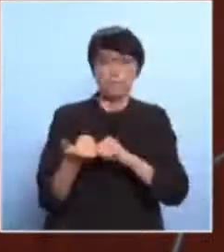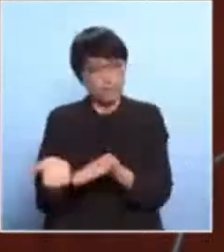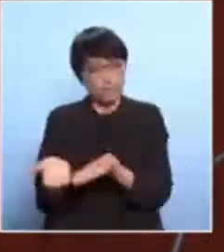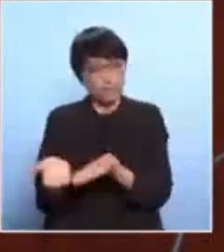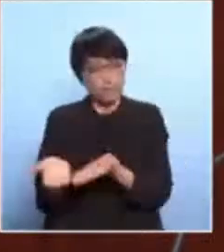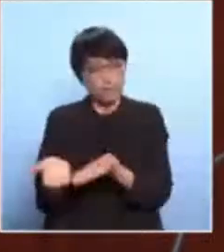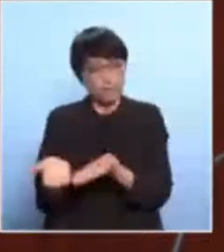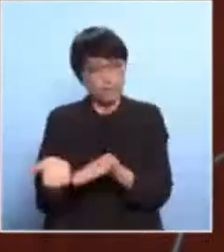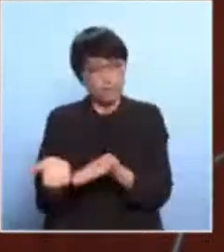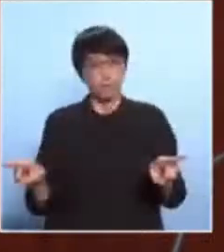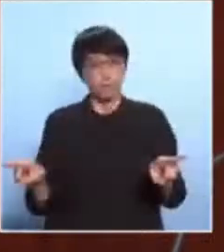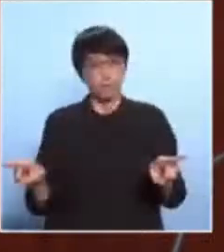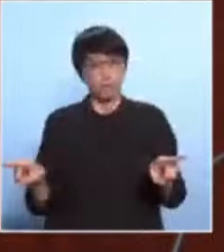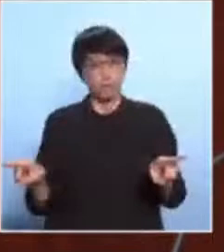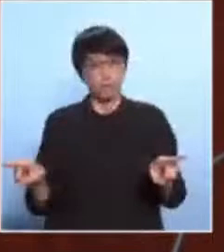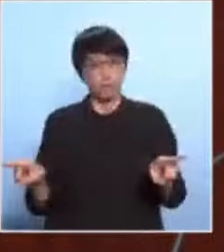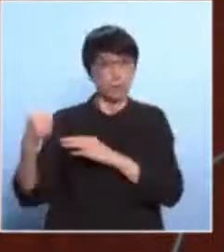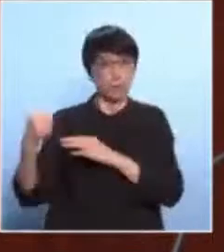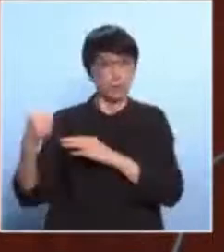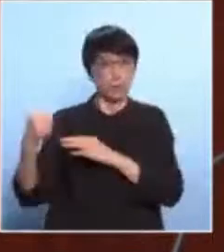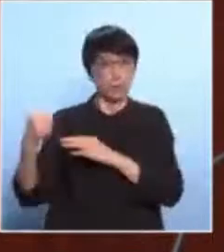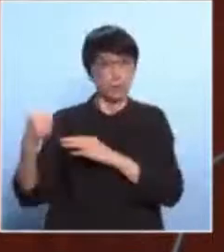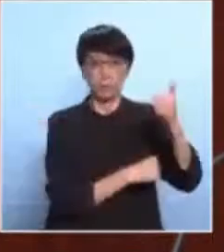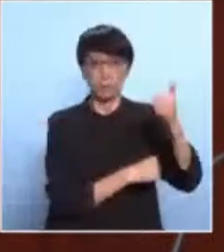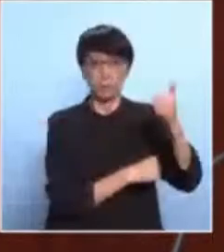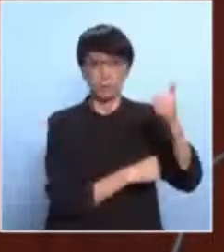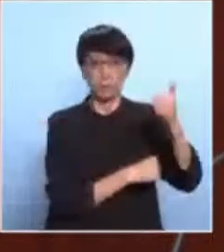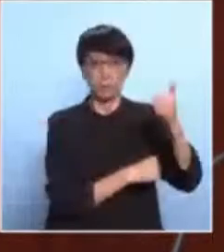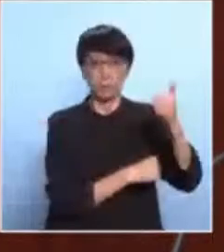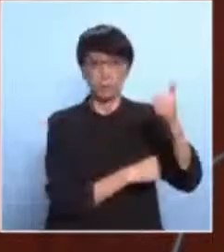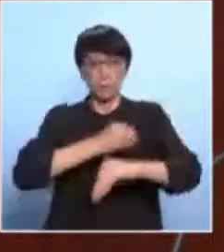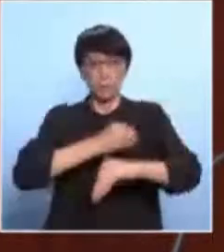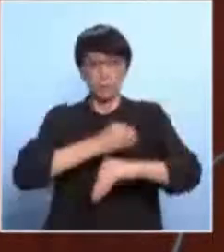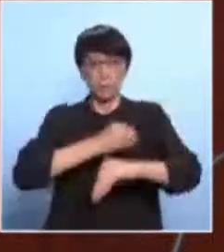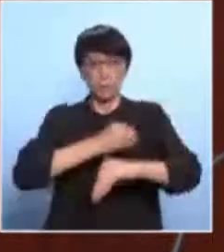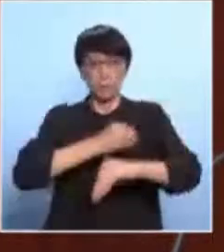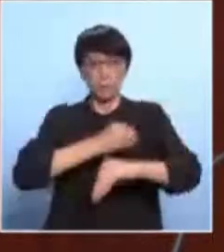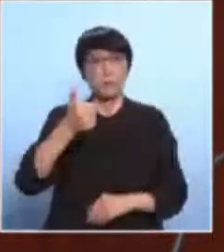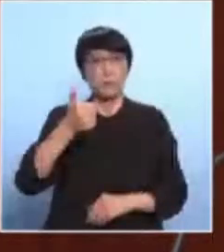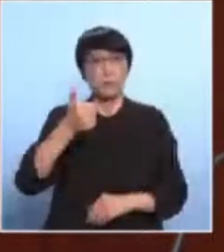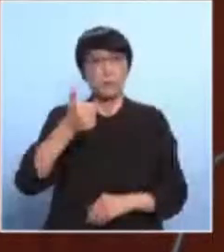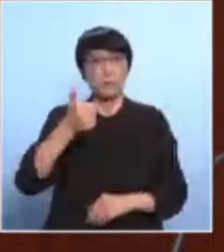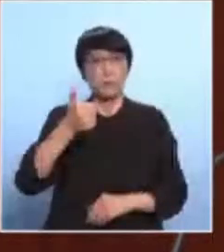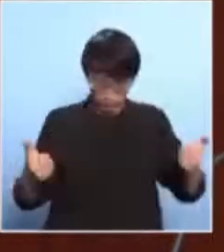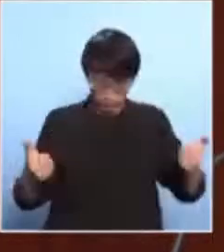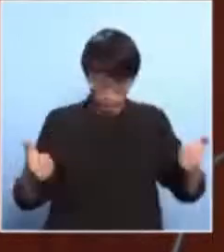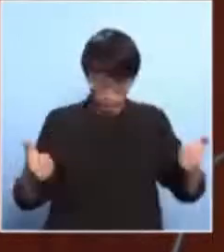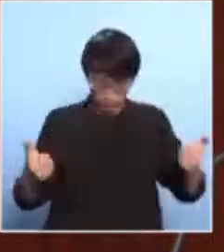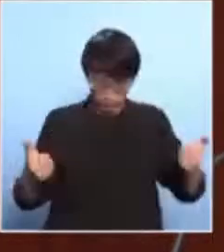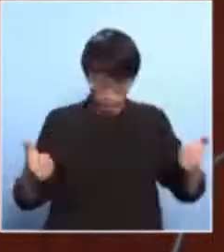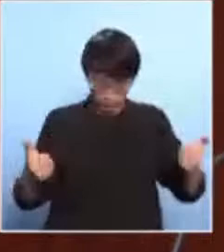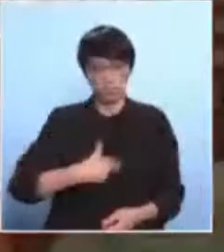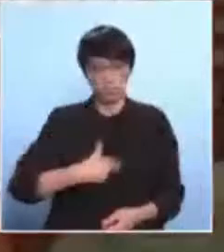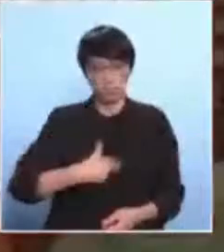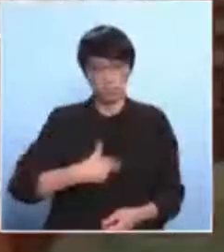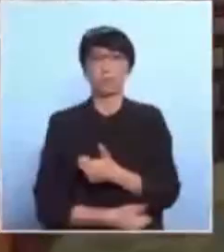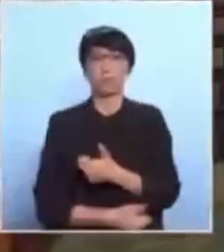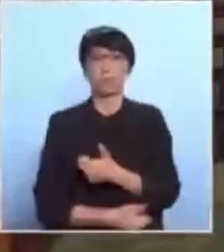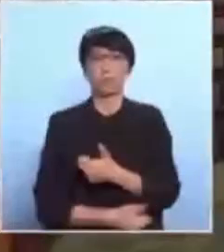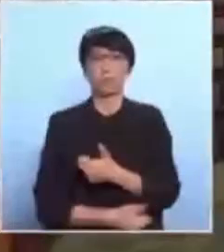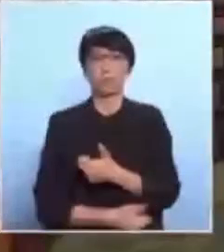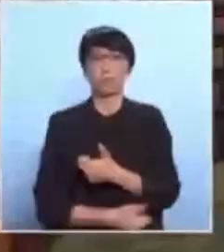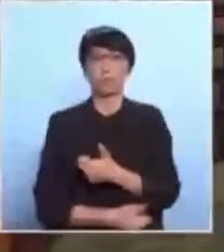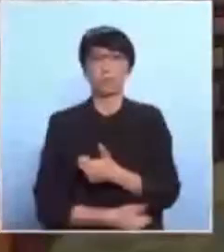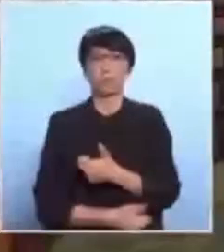firmly believe that we are able to build a better Hong Kong together. Thank you, President. Thank you, honorable members. Thank